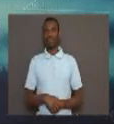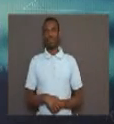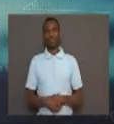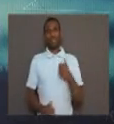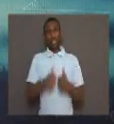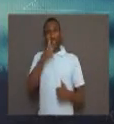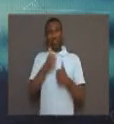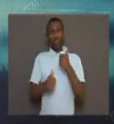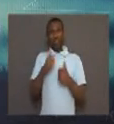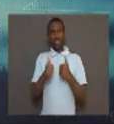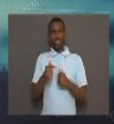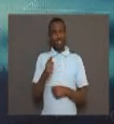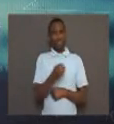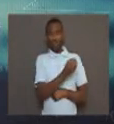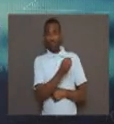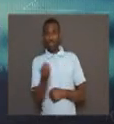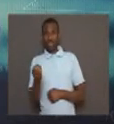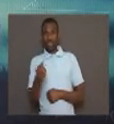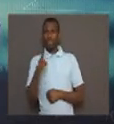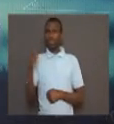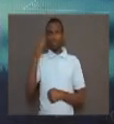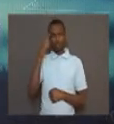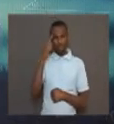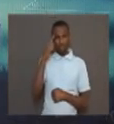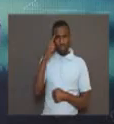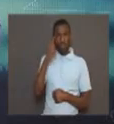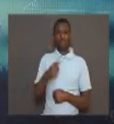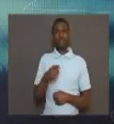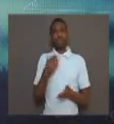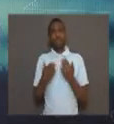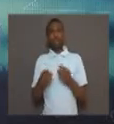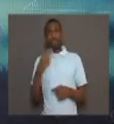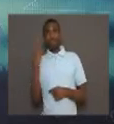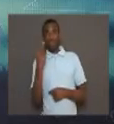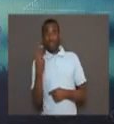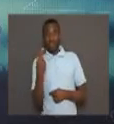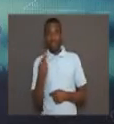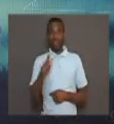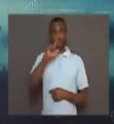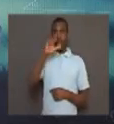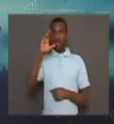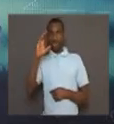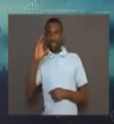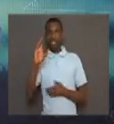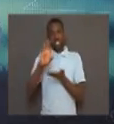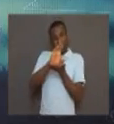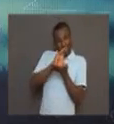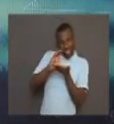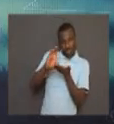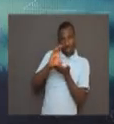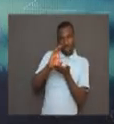Which of these objects do you think would make use of an LC